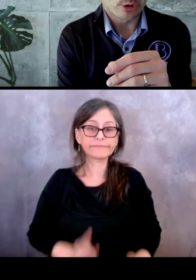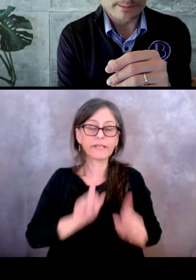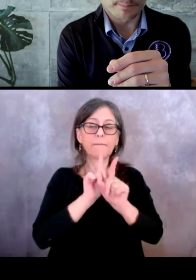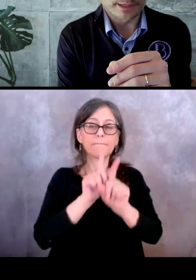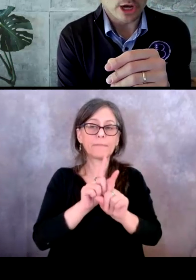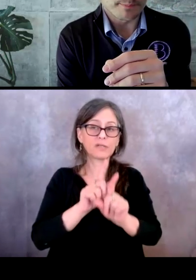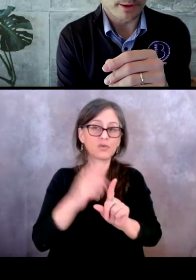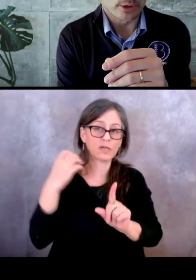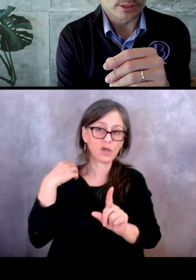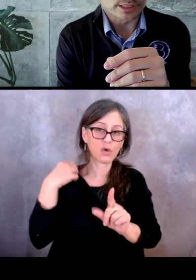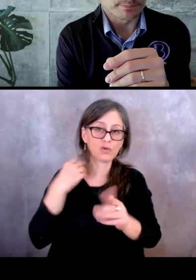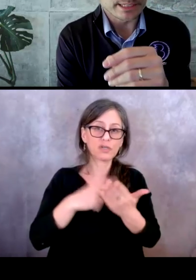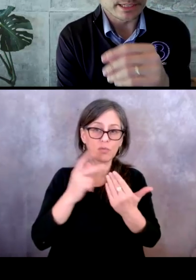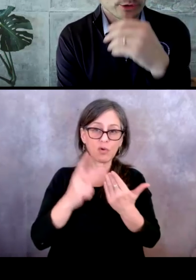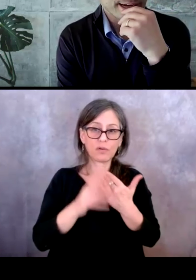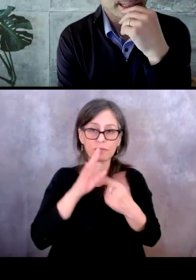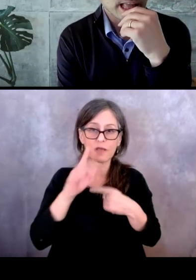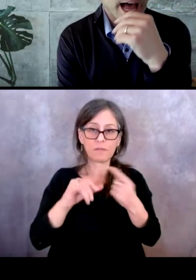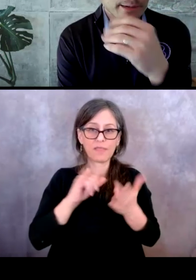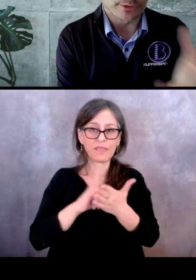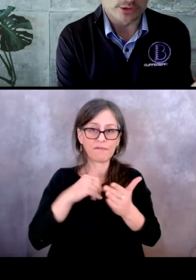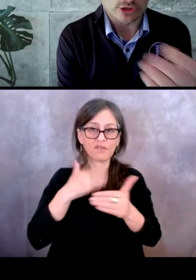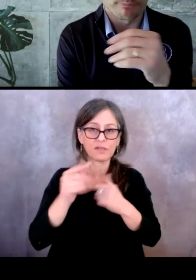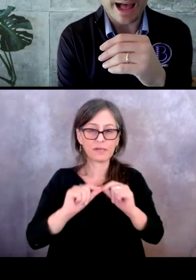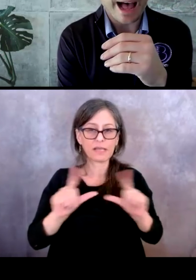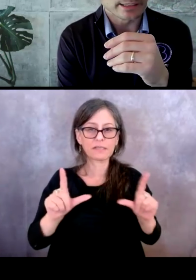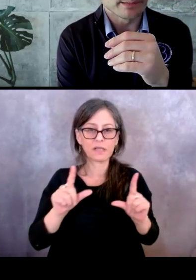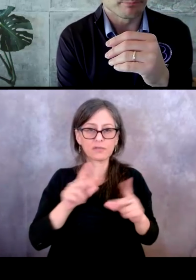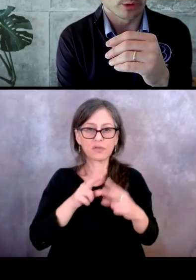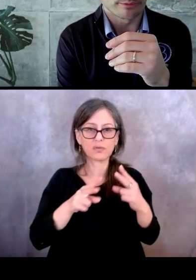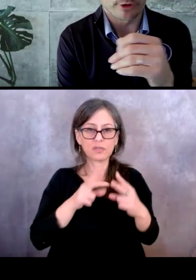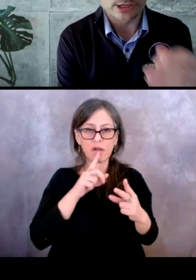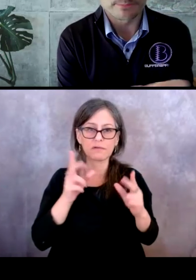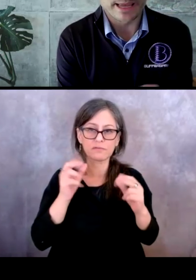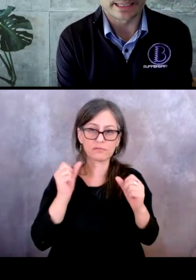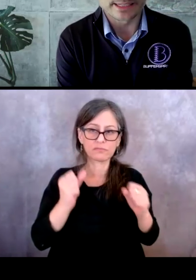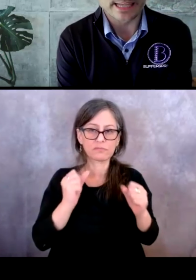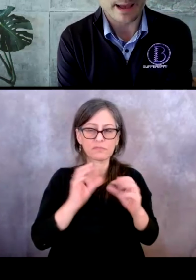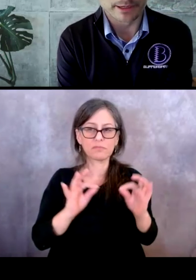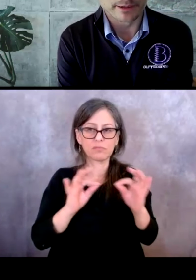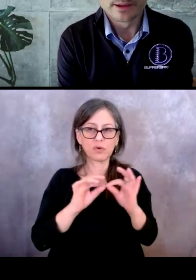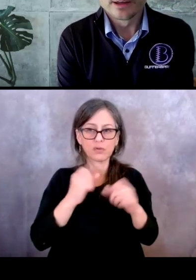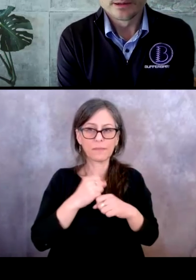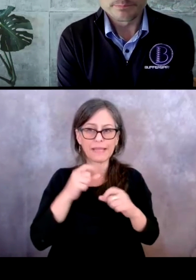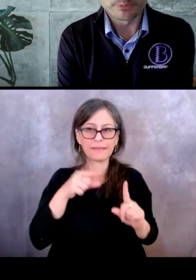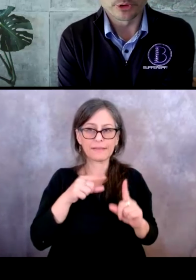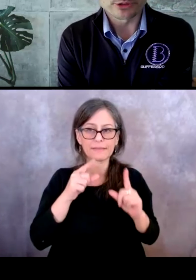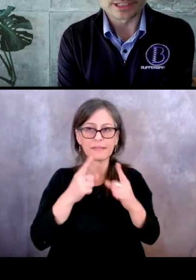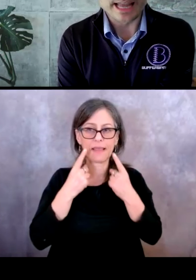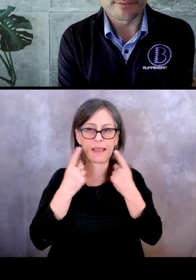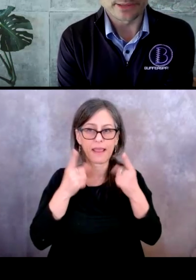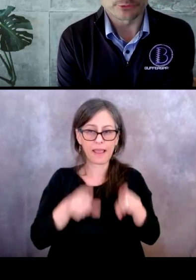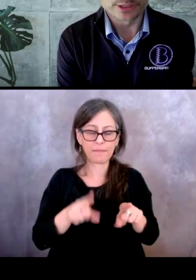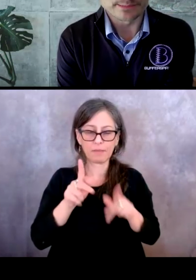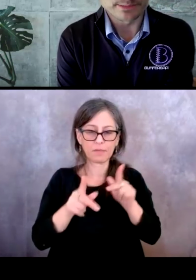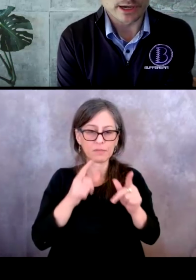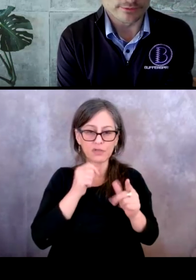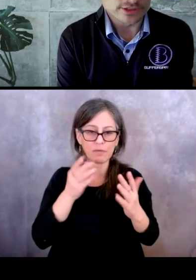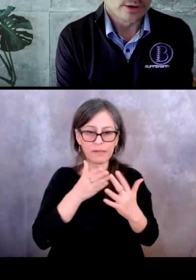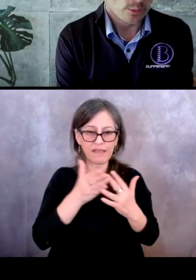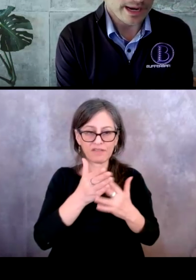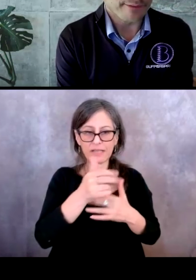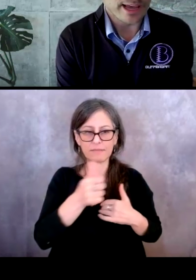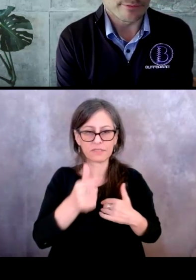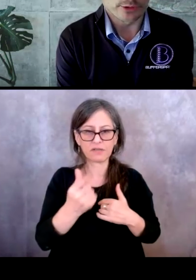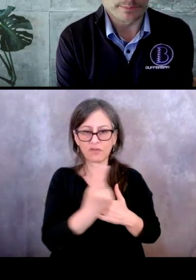coaching programs, I'm going to talk about those in some detail in the next slide, but those are highly important for actually making this happen. People don't just navigate through this